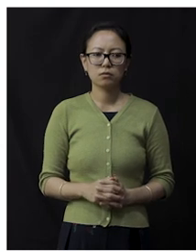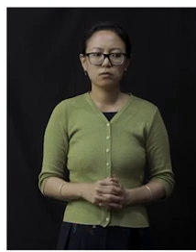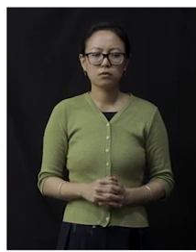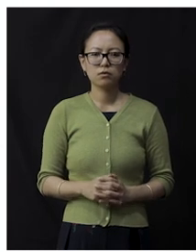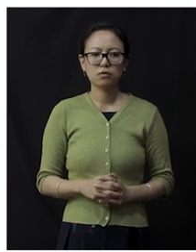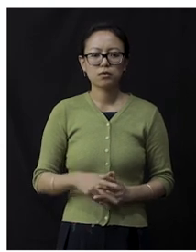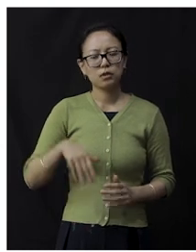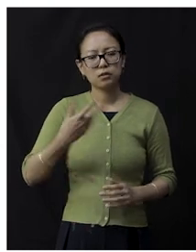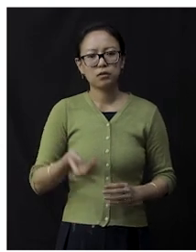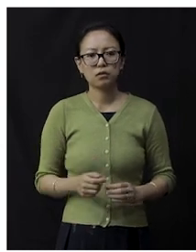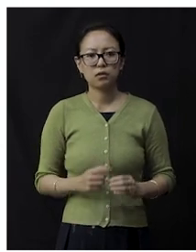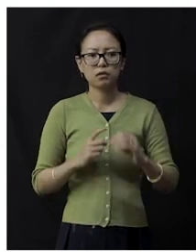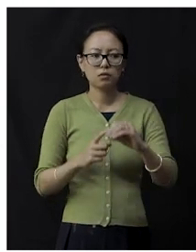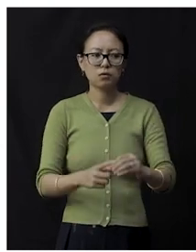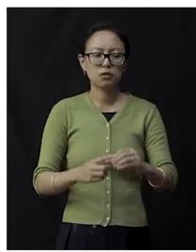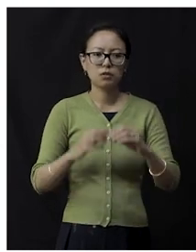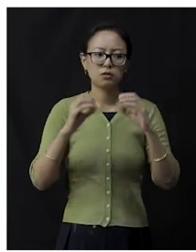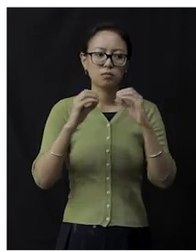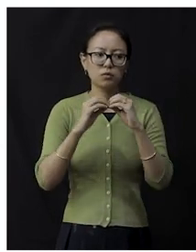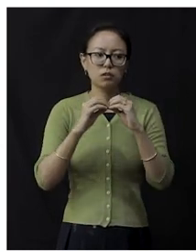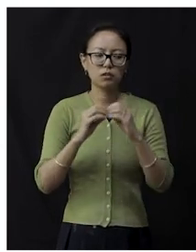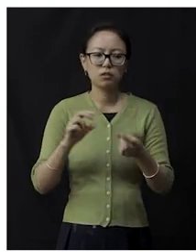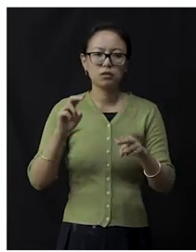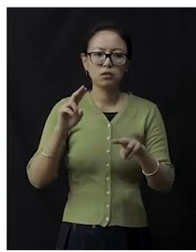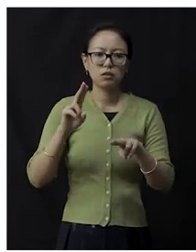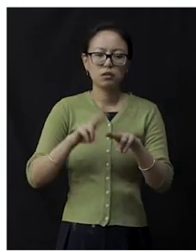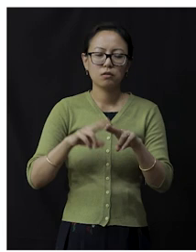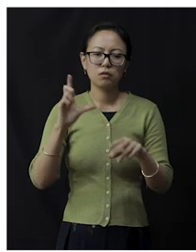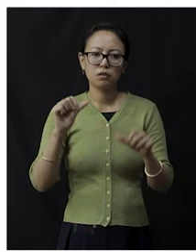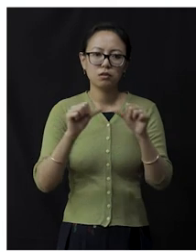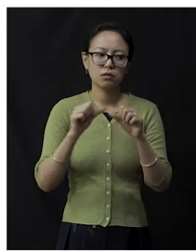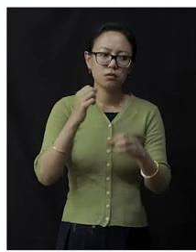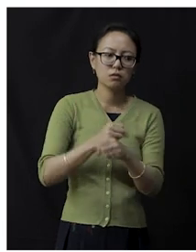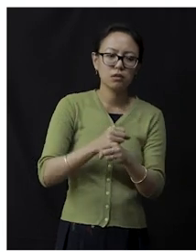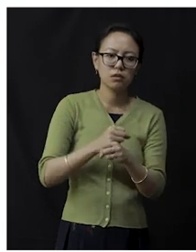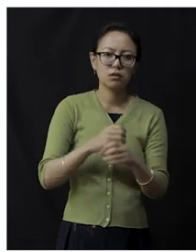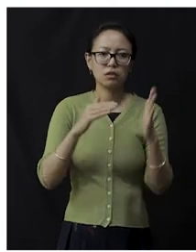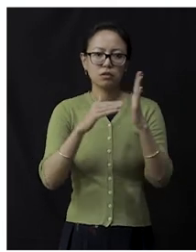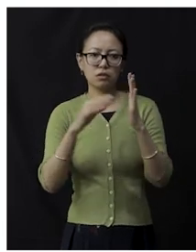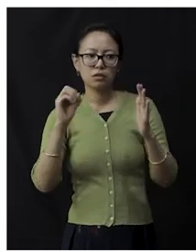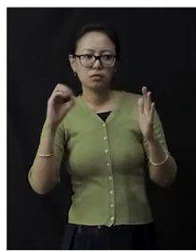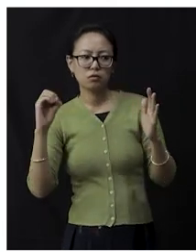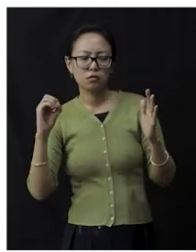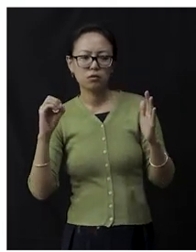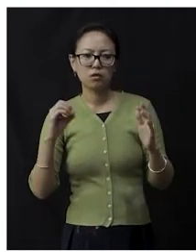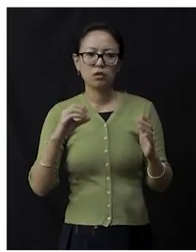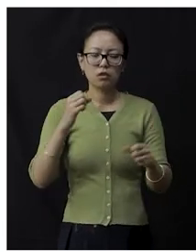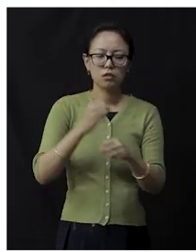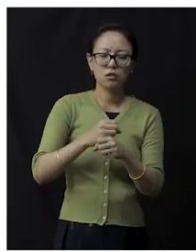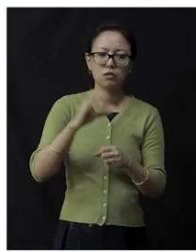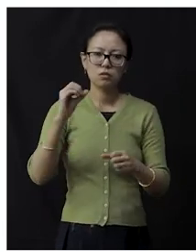The next one, flag, zoo, goat, and sun. So A, B, C, D,